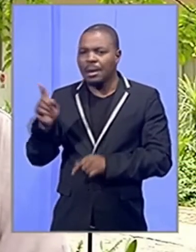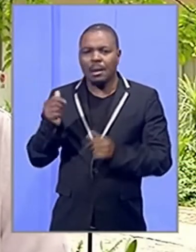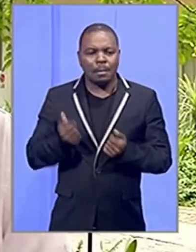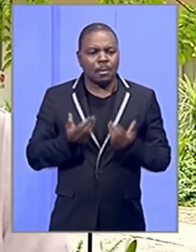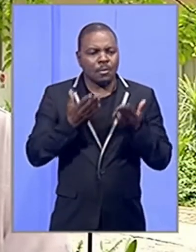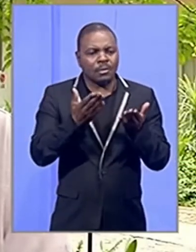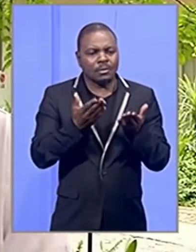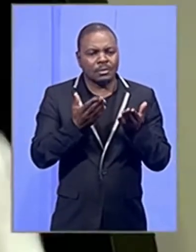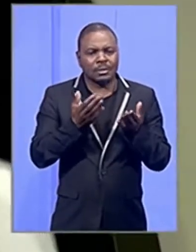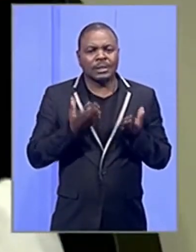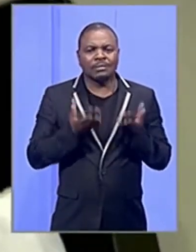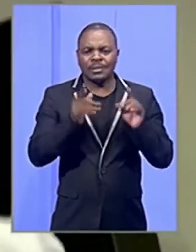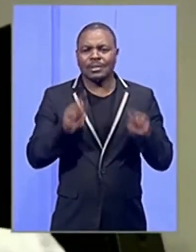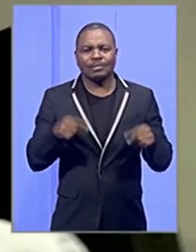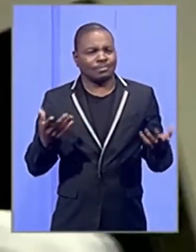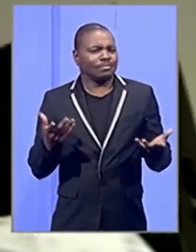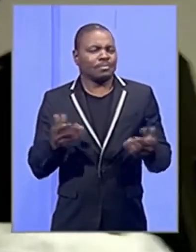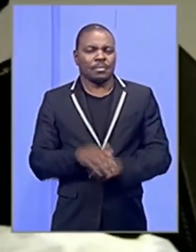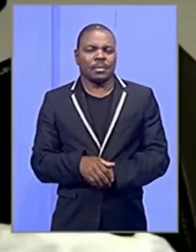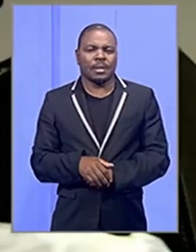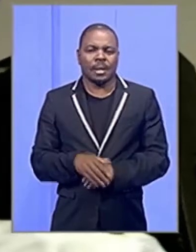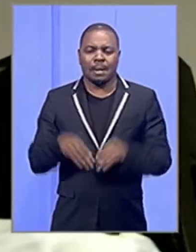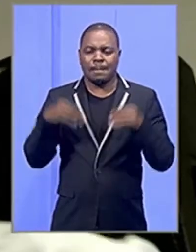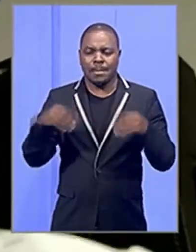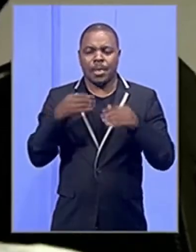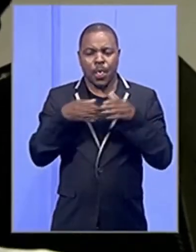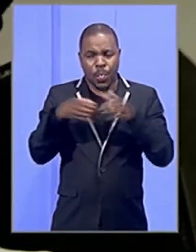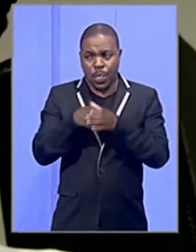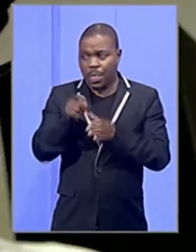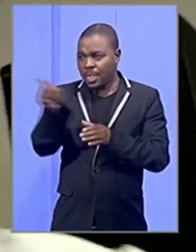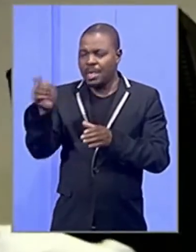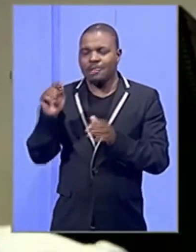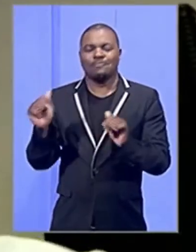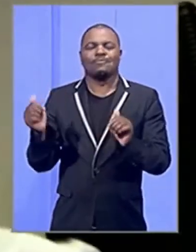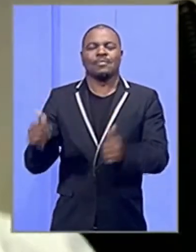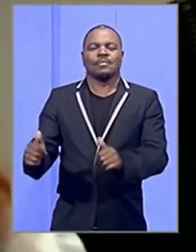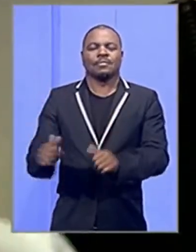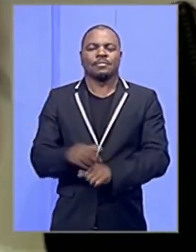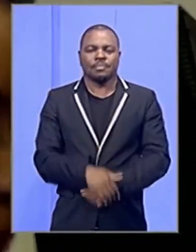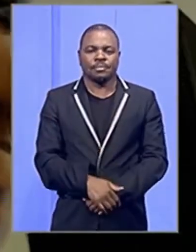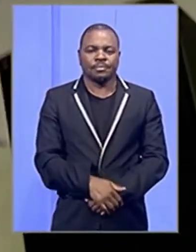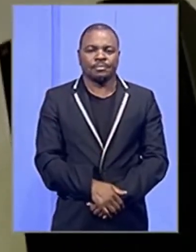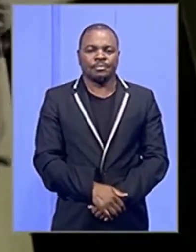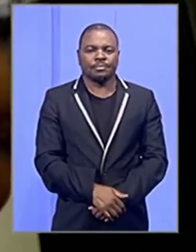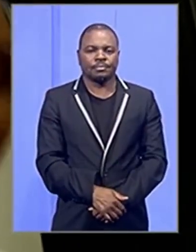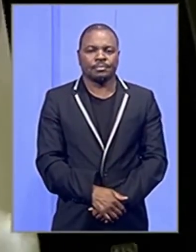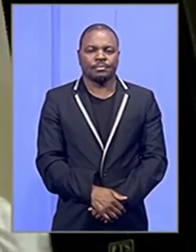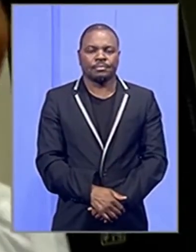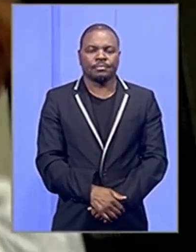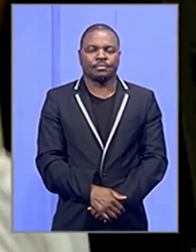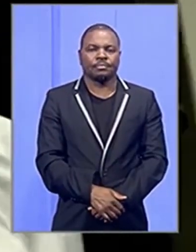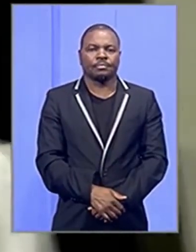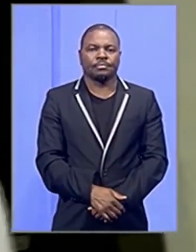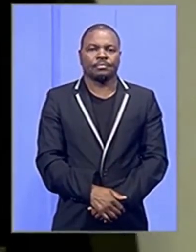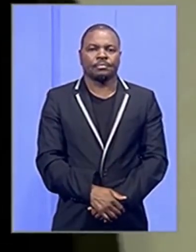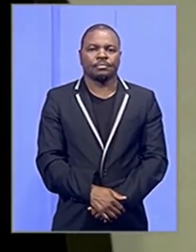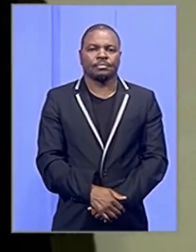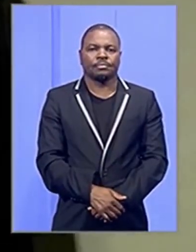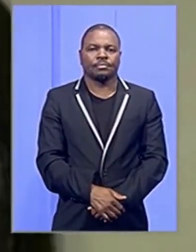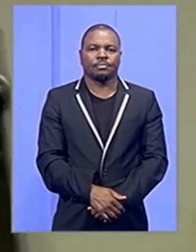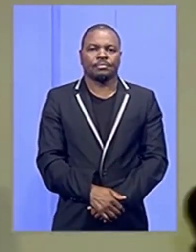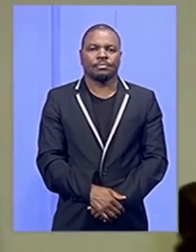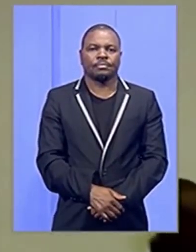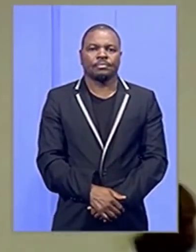the proper service. Bagwebipotlana ba re ba malala a laotswe. Itumeleng Kgajane, SABC News, Rustenburg.